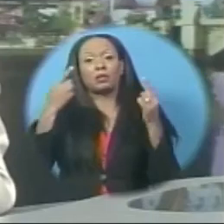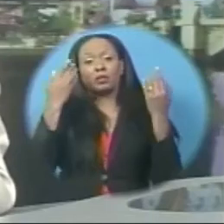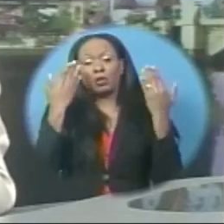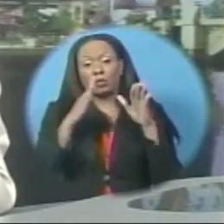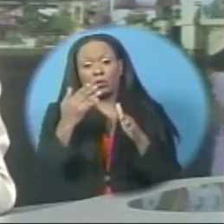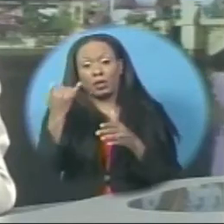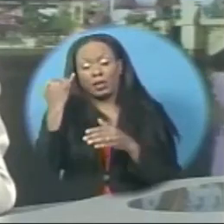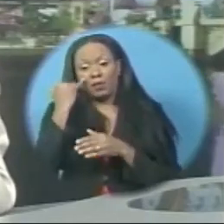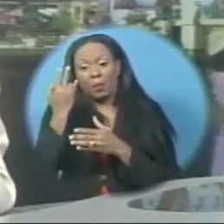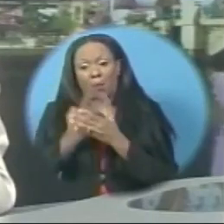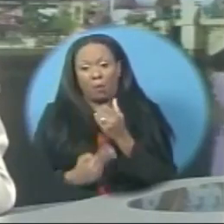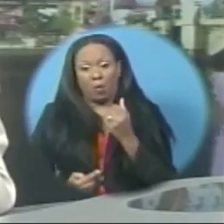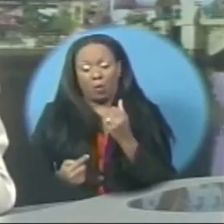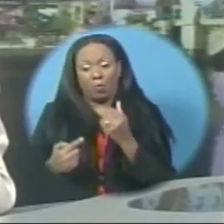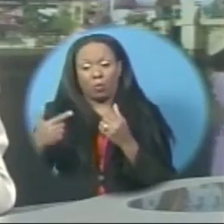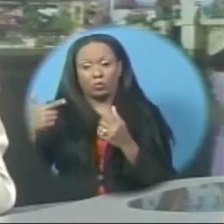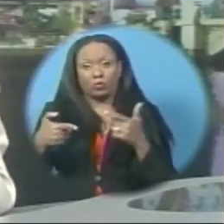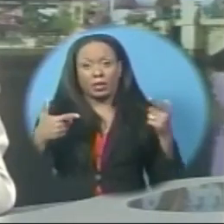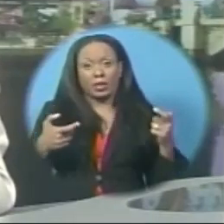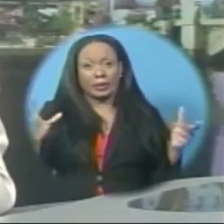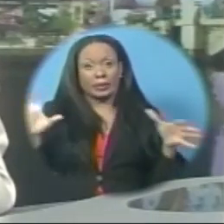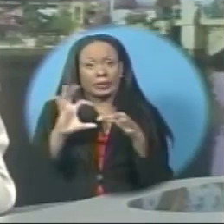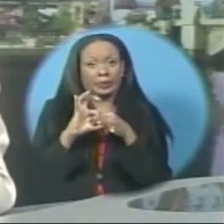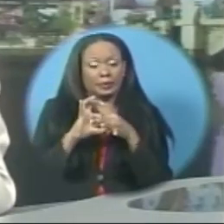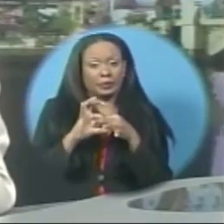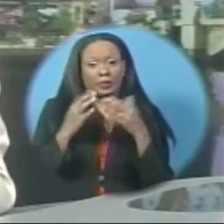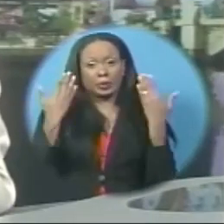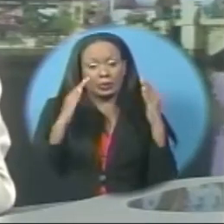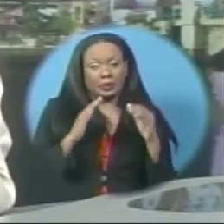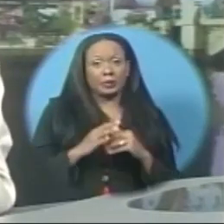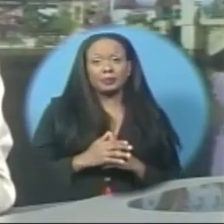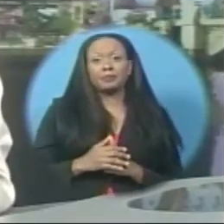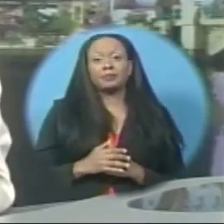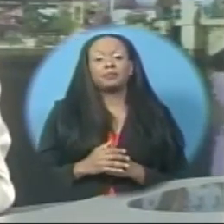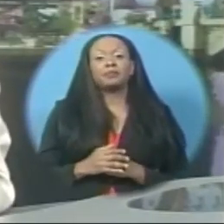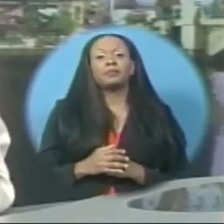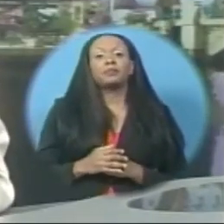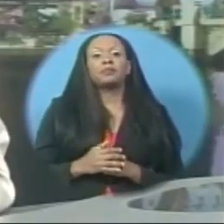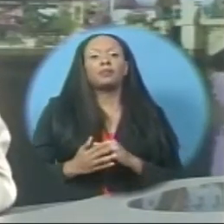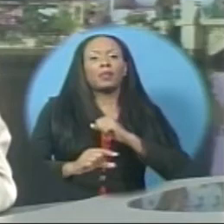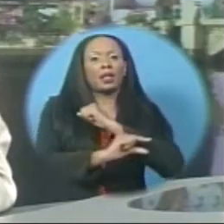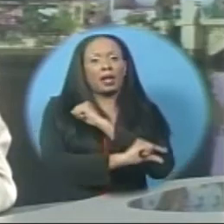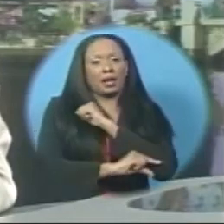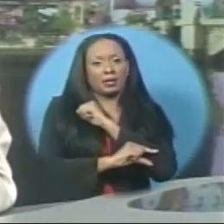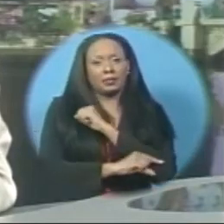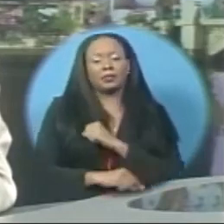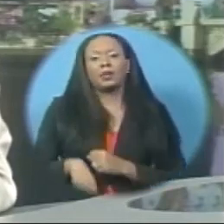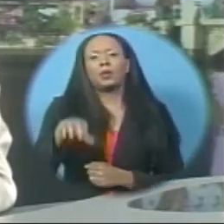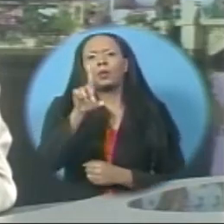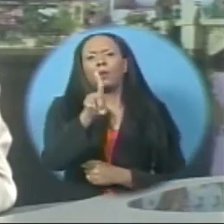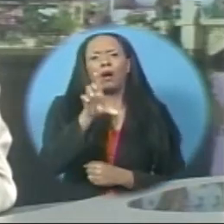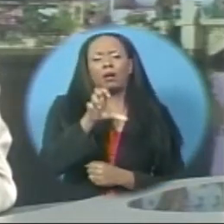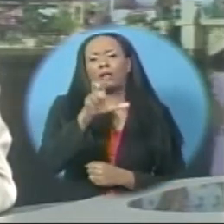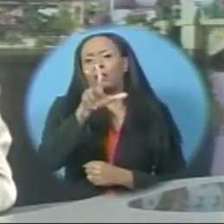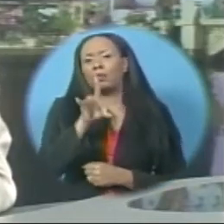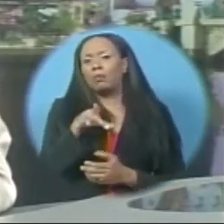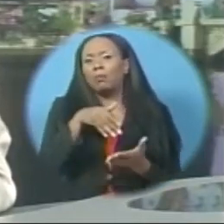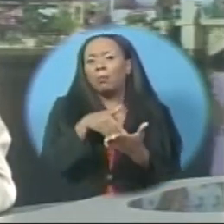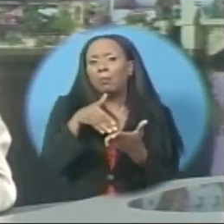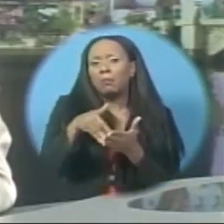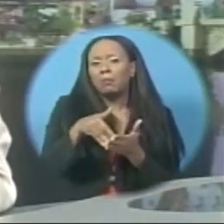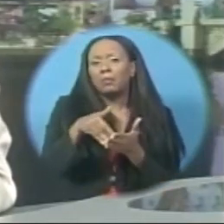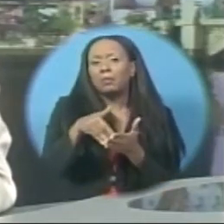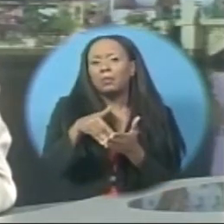two shooting incidents are linked. Over to Guyana now. The $138 million Chedi